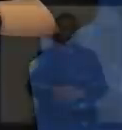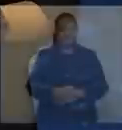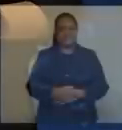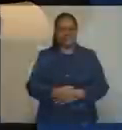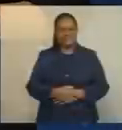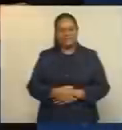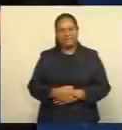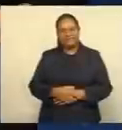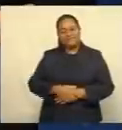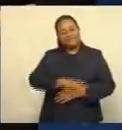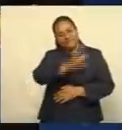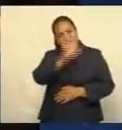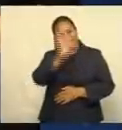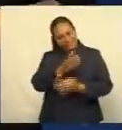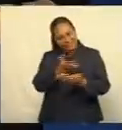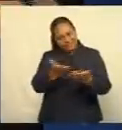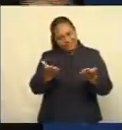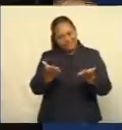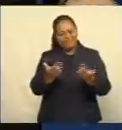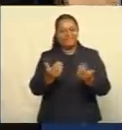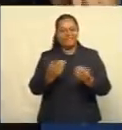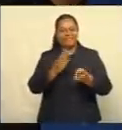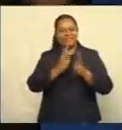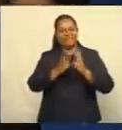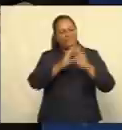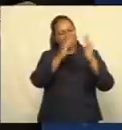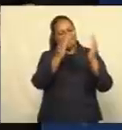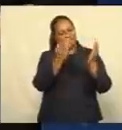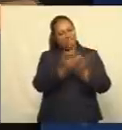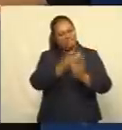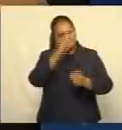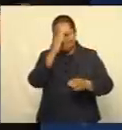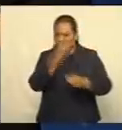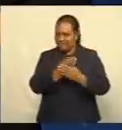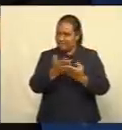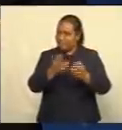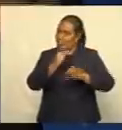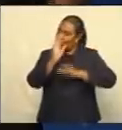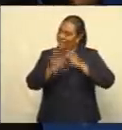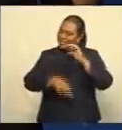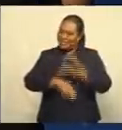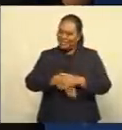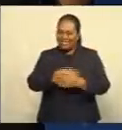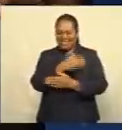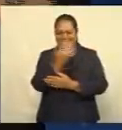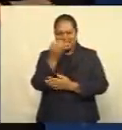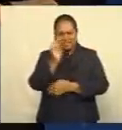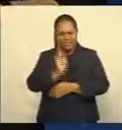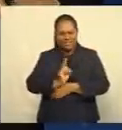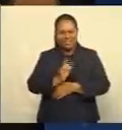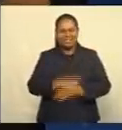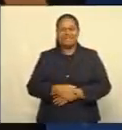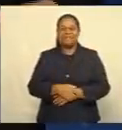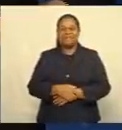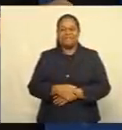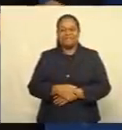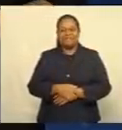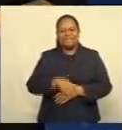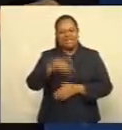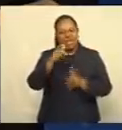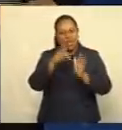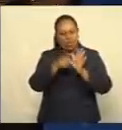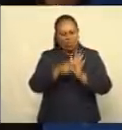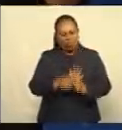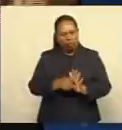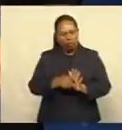A big hello to you and welcome to the Weather World. Hope you had a wonderful day. Well, of course, there was a low pressure system